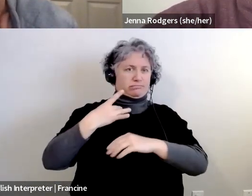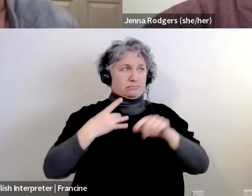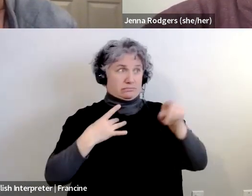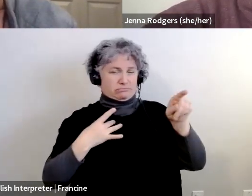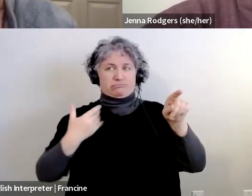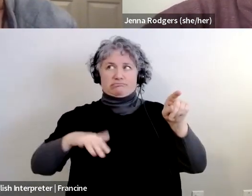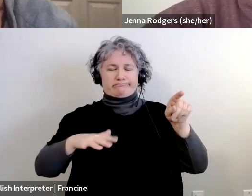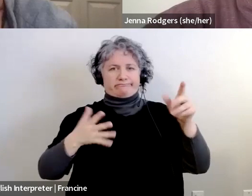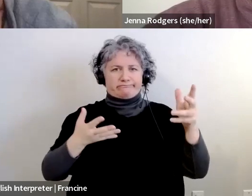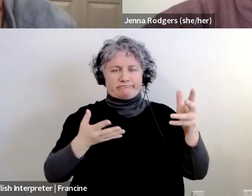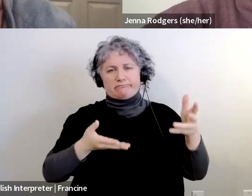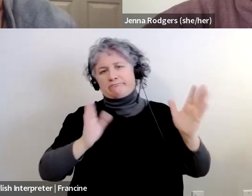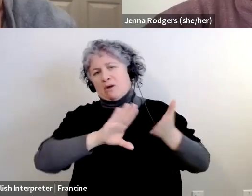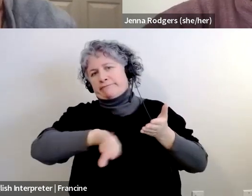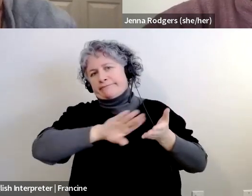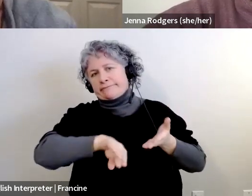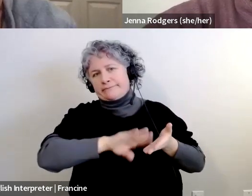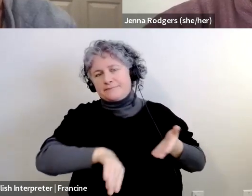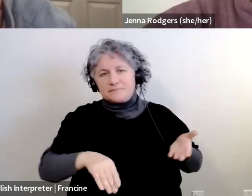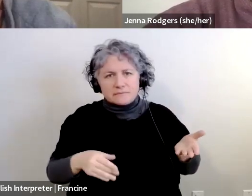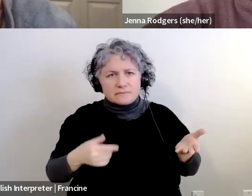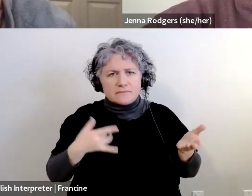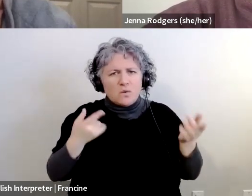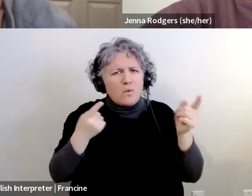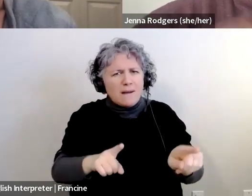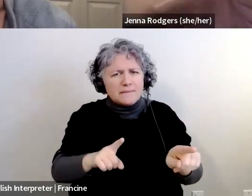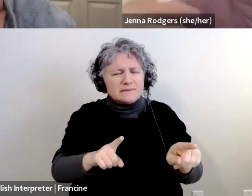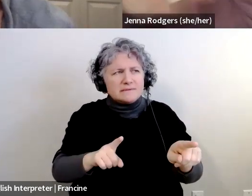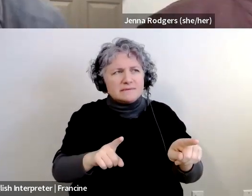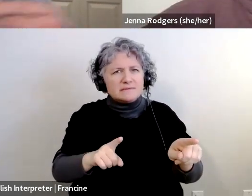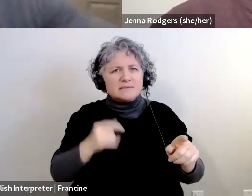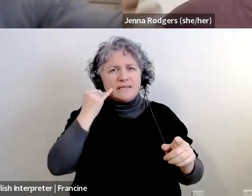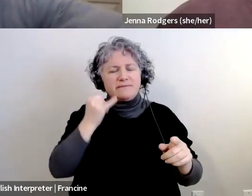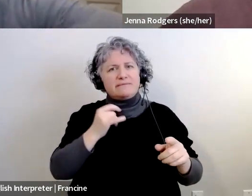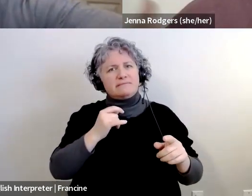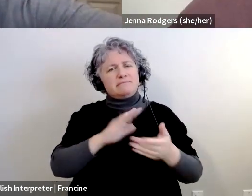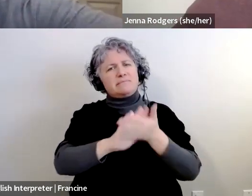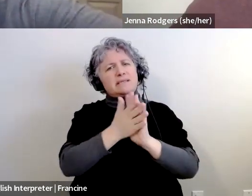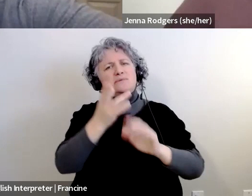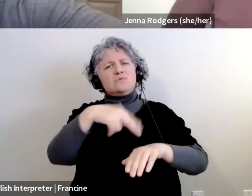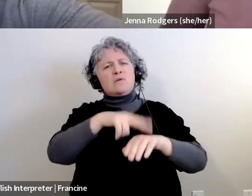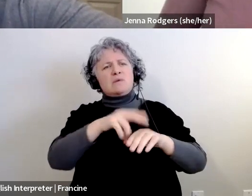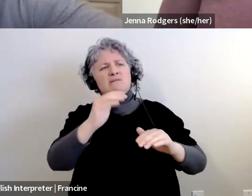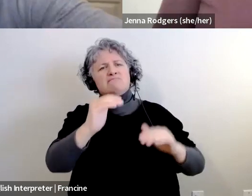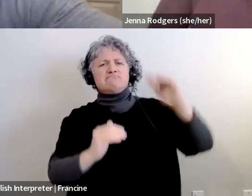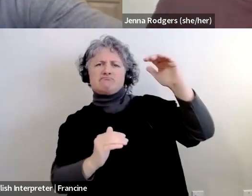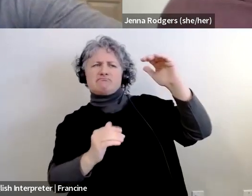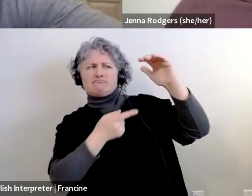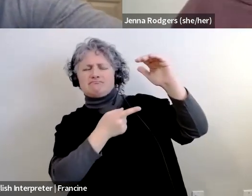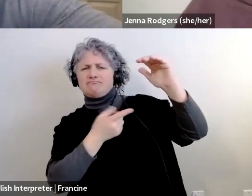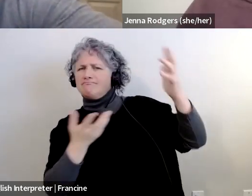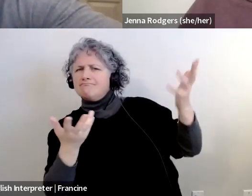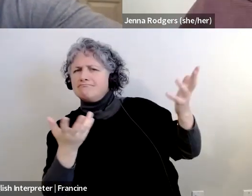so, yeah, what happens when it becomes really normal or common for us